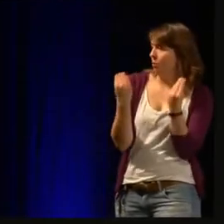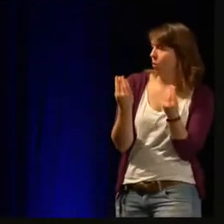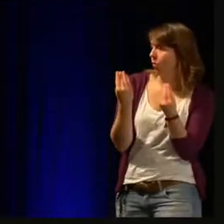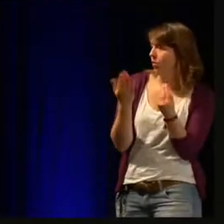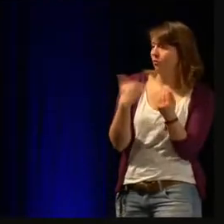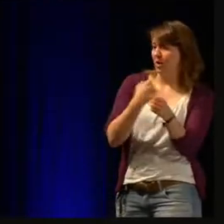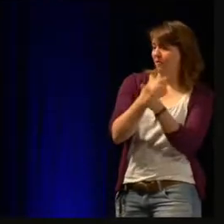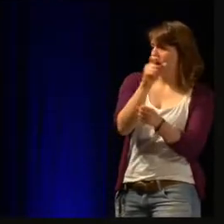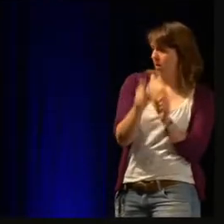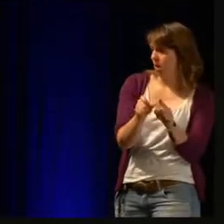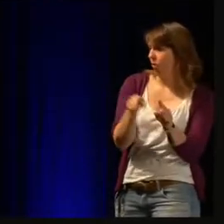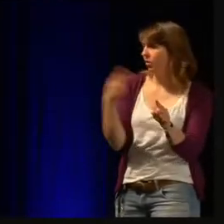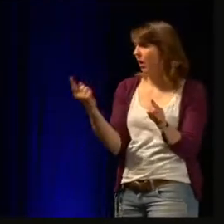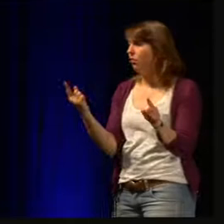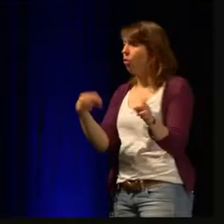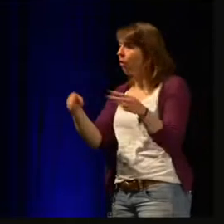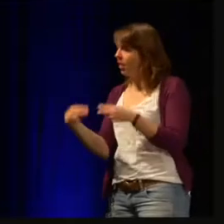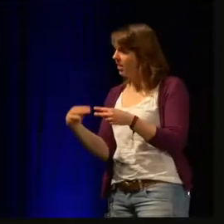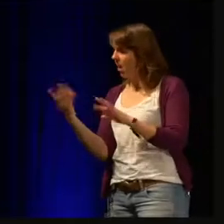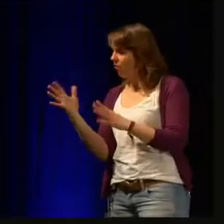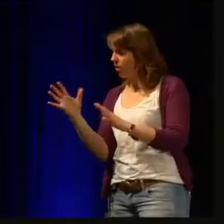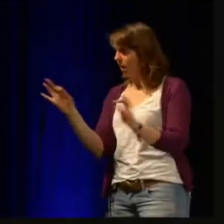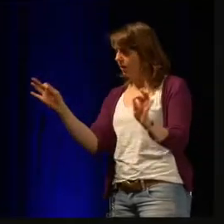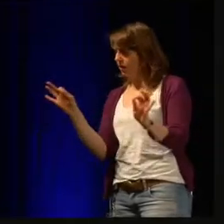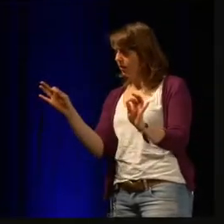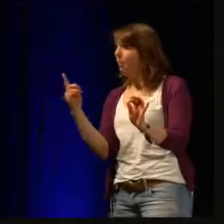that goes from X to Y.